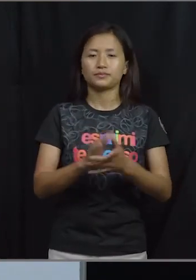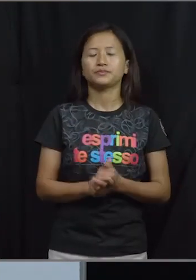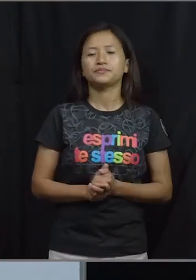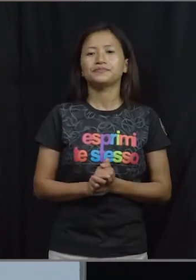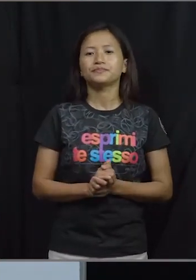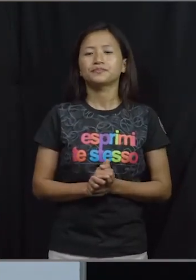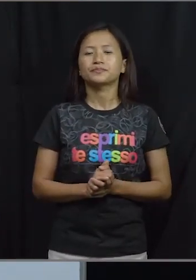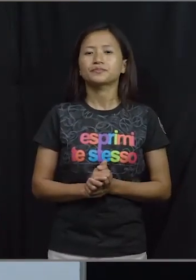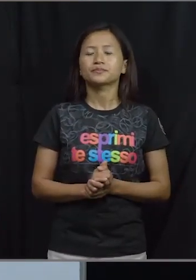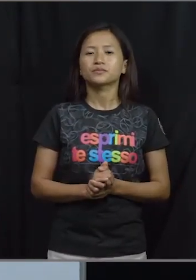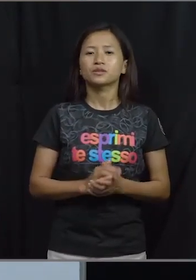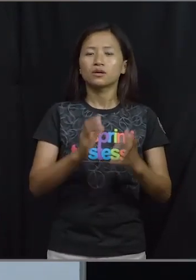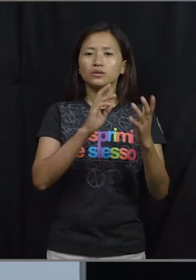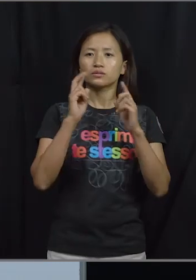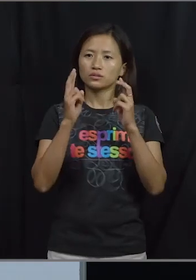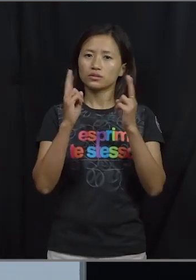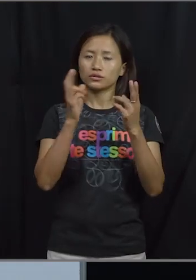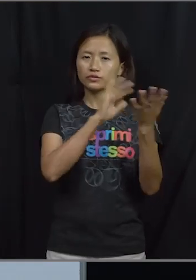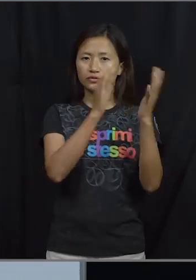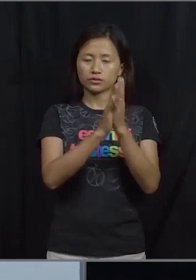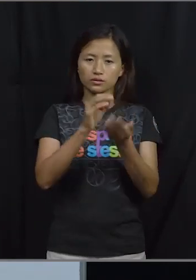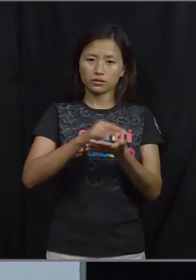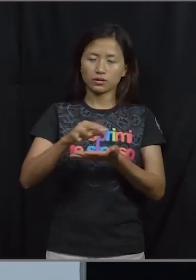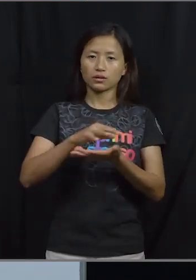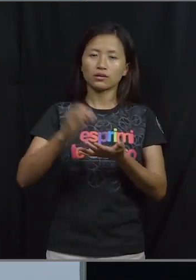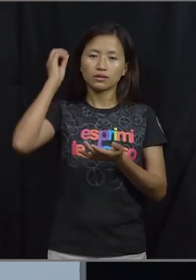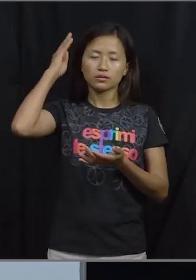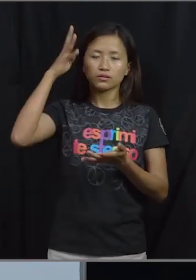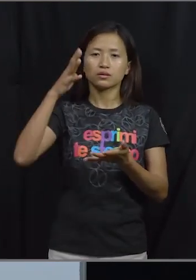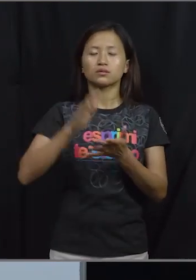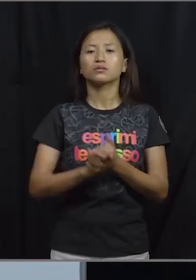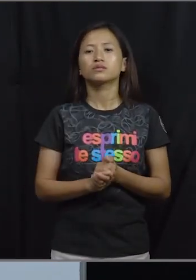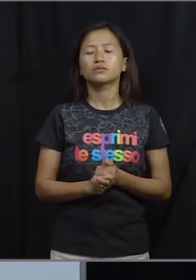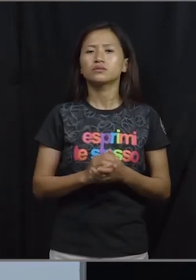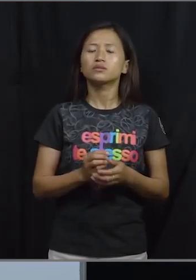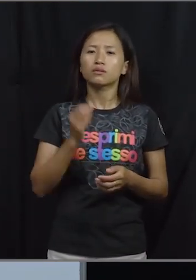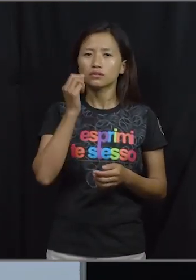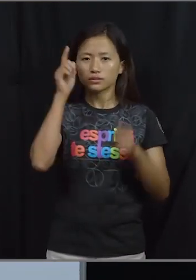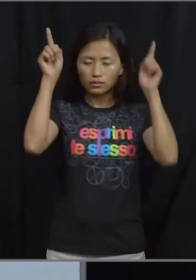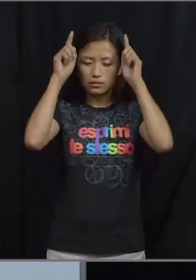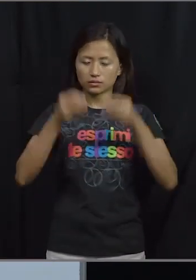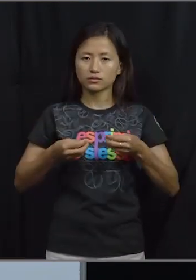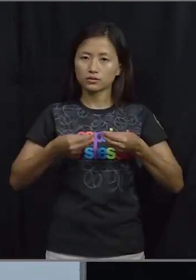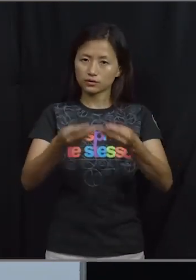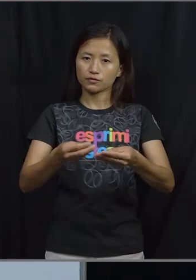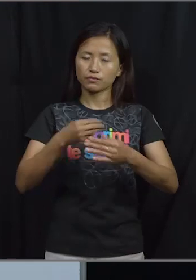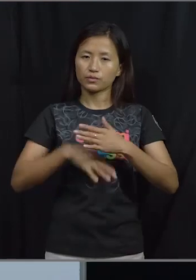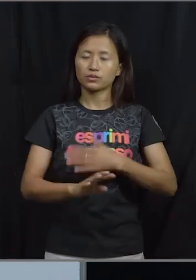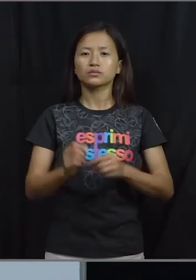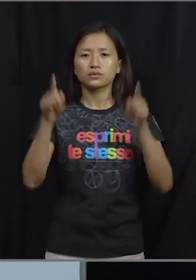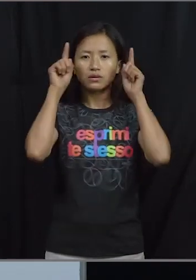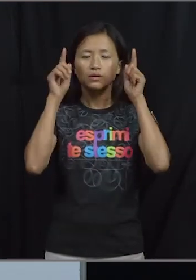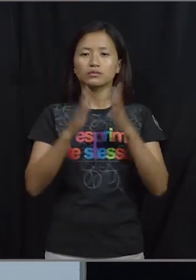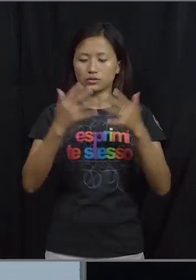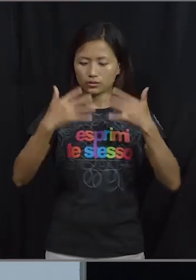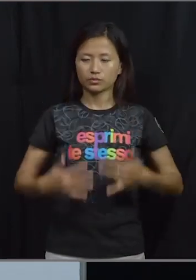So this is a universal concept that cow begets cow, that means cow will give birth to cow, and then human begets